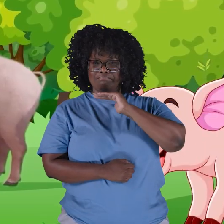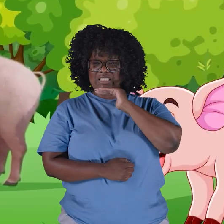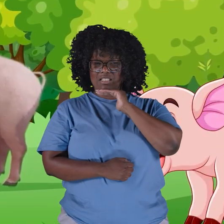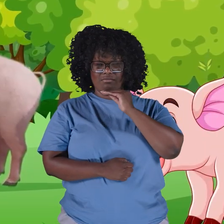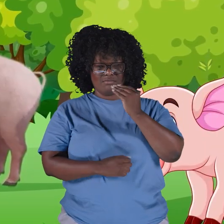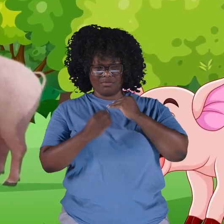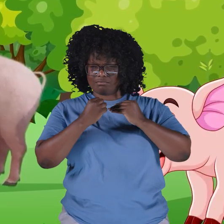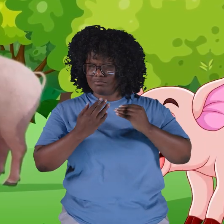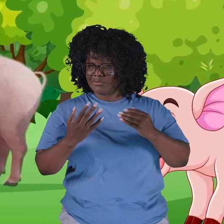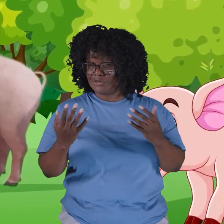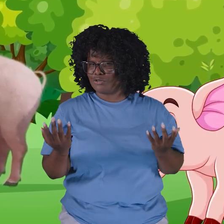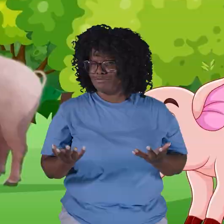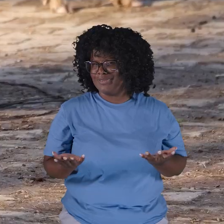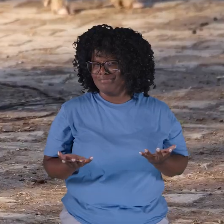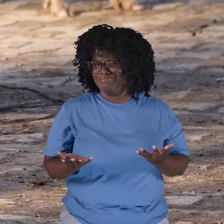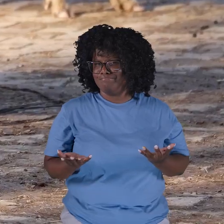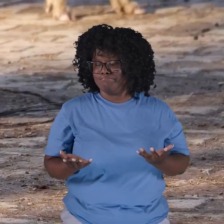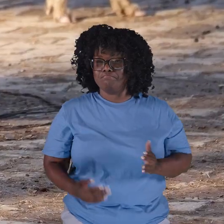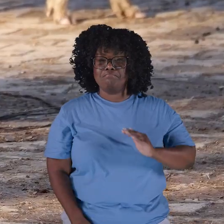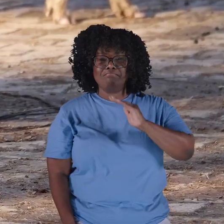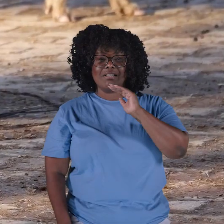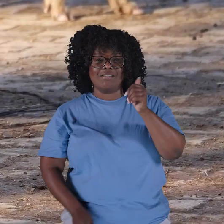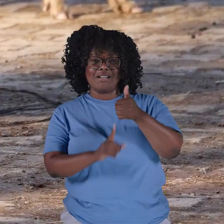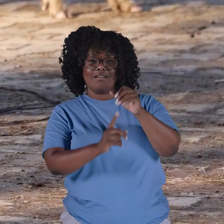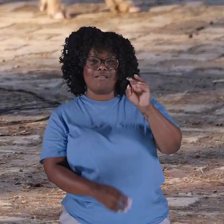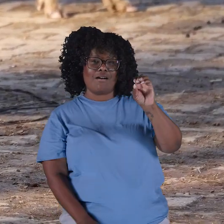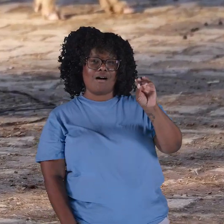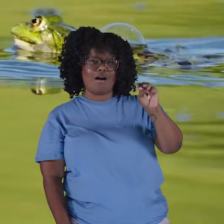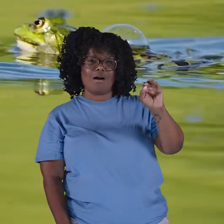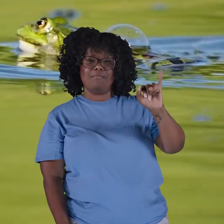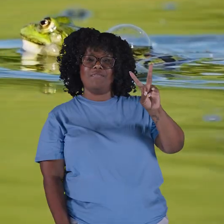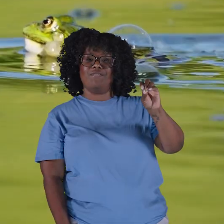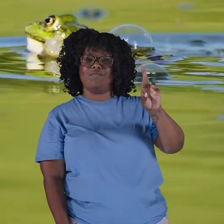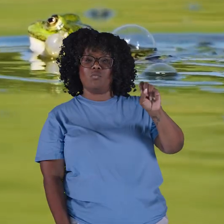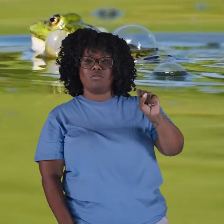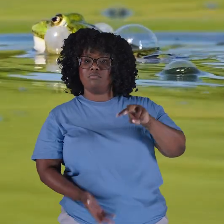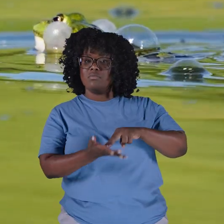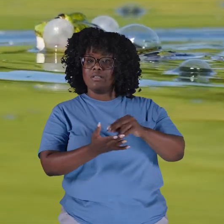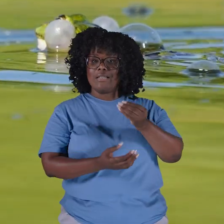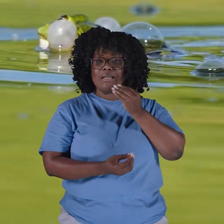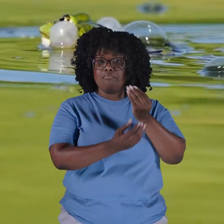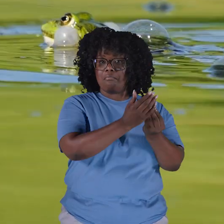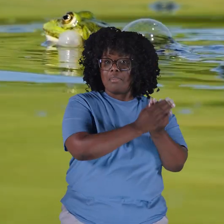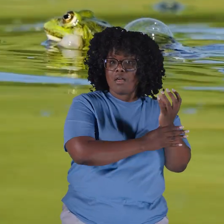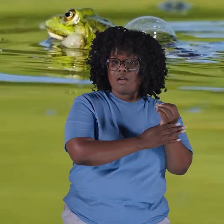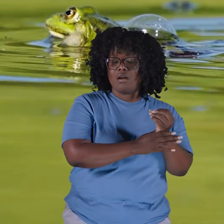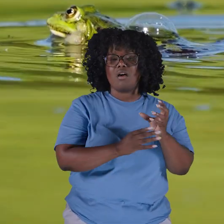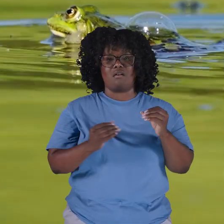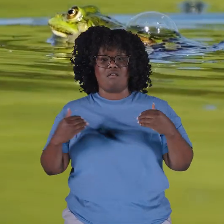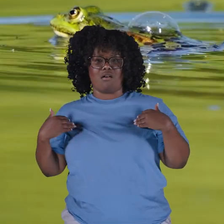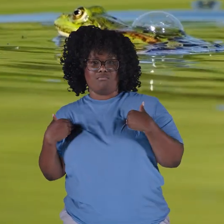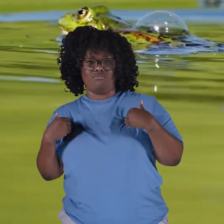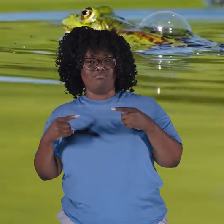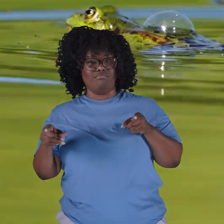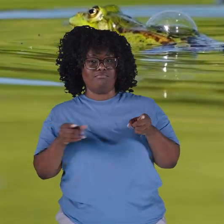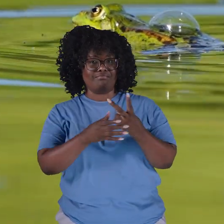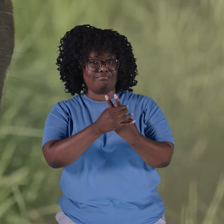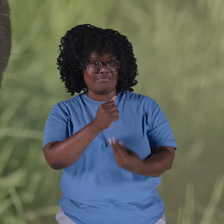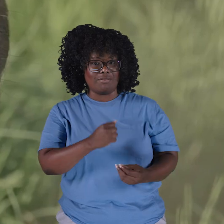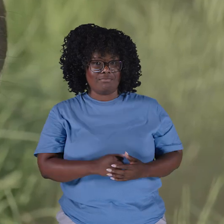What do pigs eat? Pigs are omnivores, meaning they eat both plants and animals.